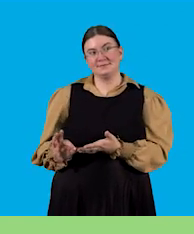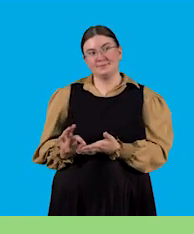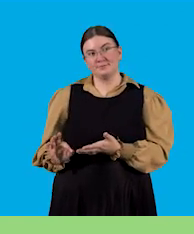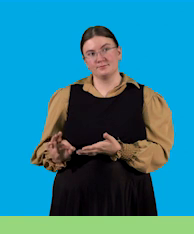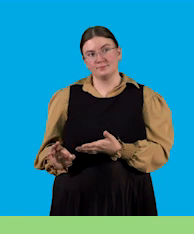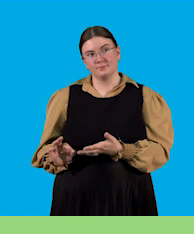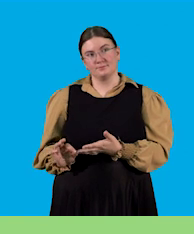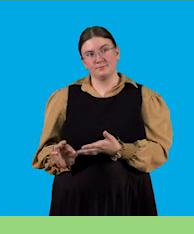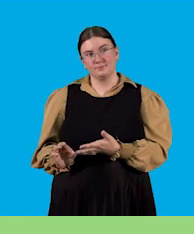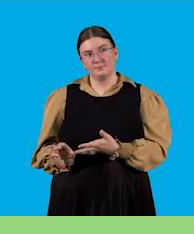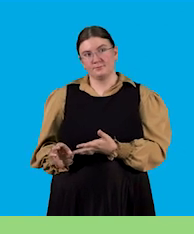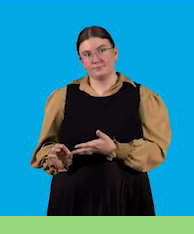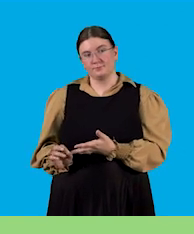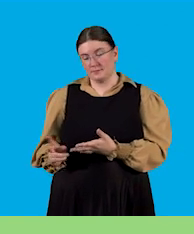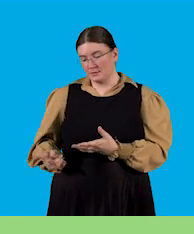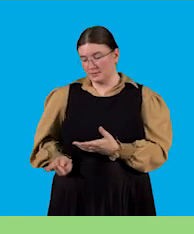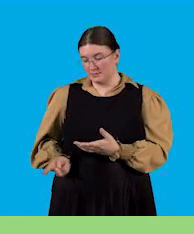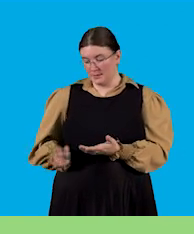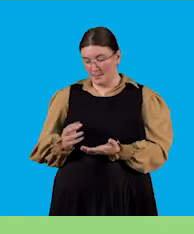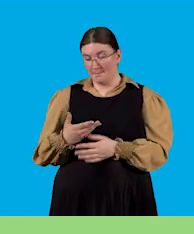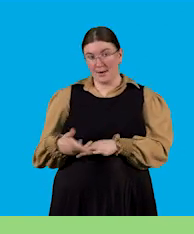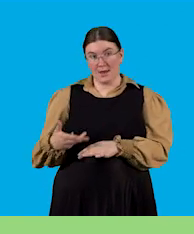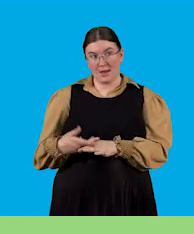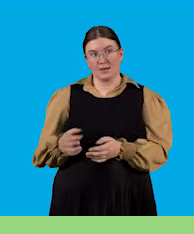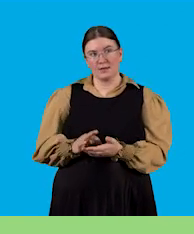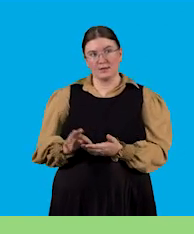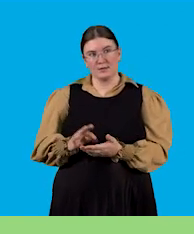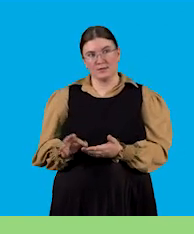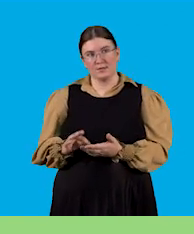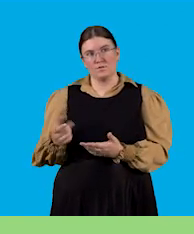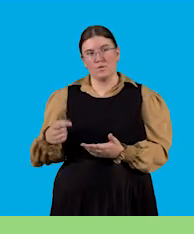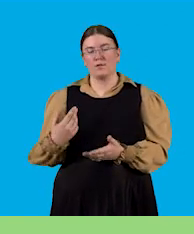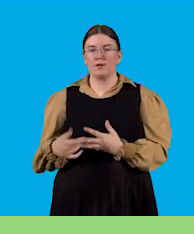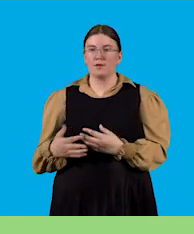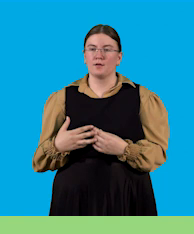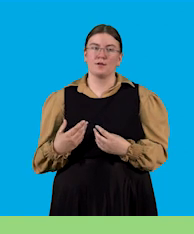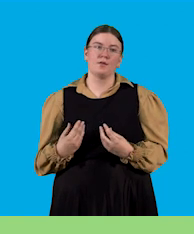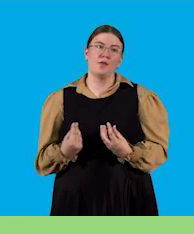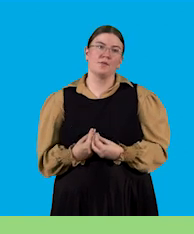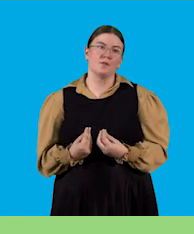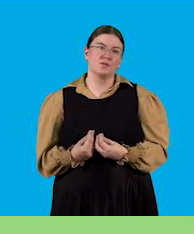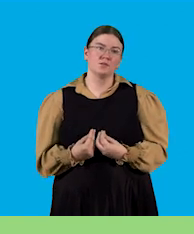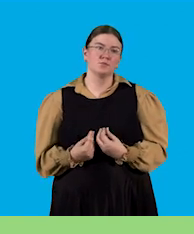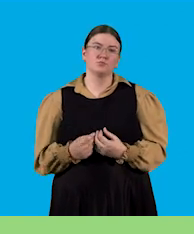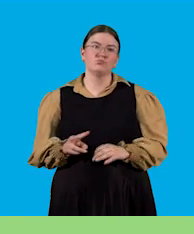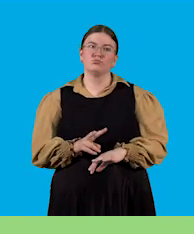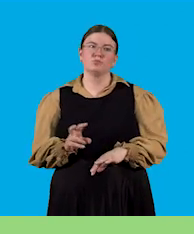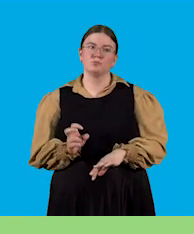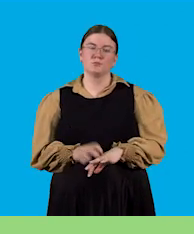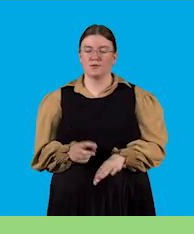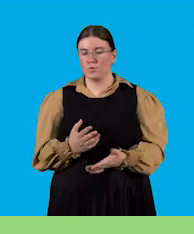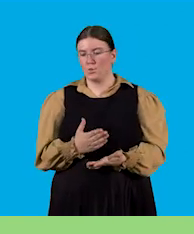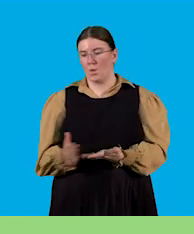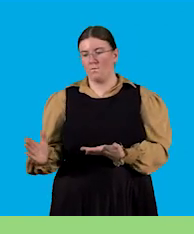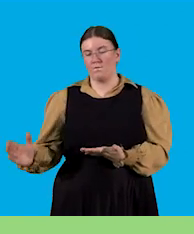Keyword here would be to filter the blood to remove unwanted minerals, urea, and